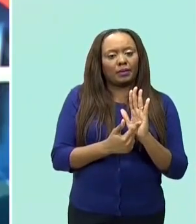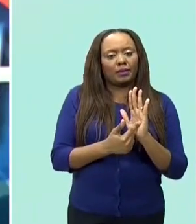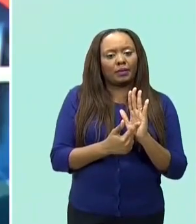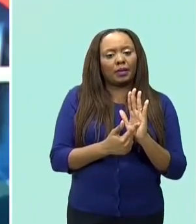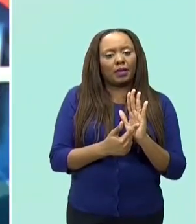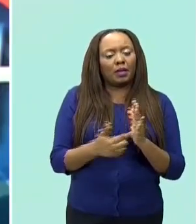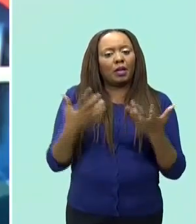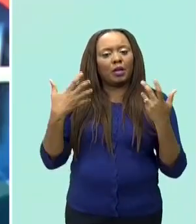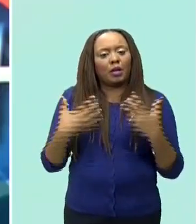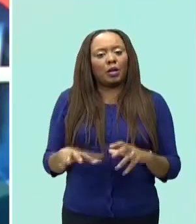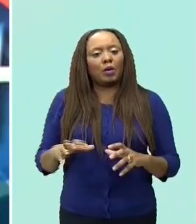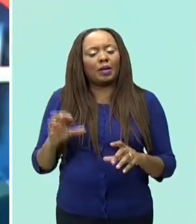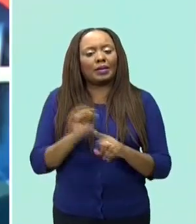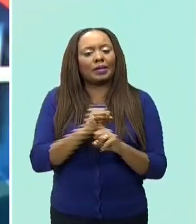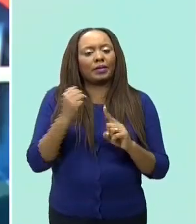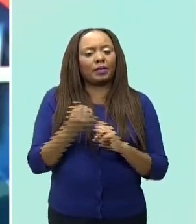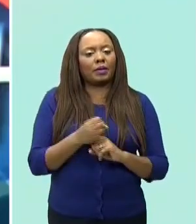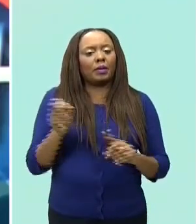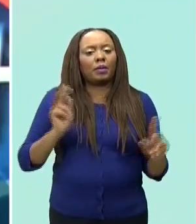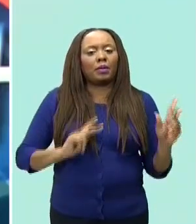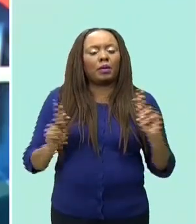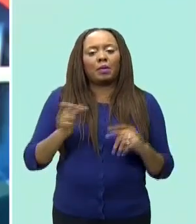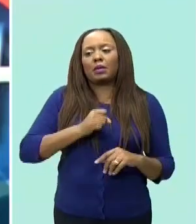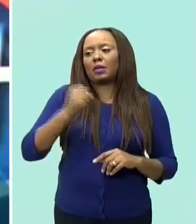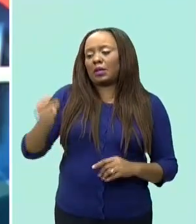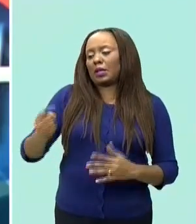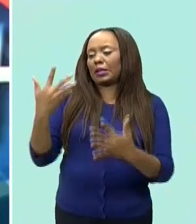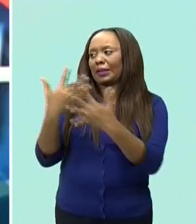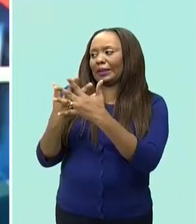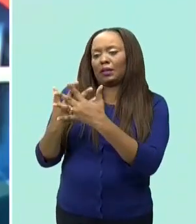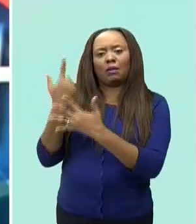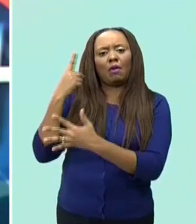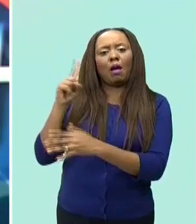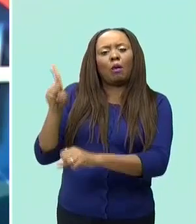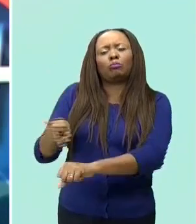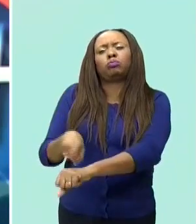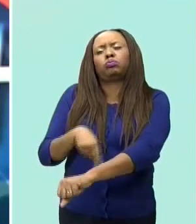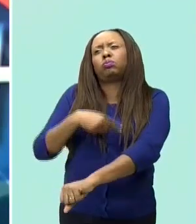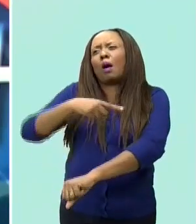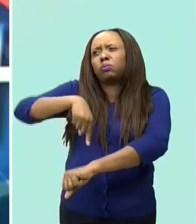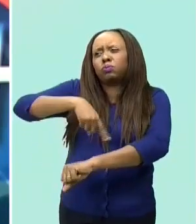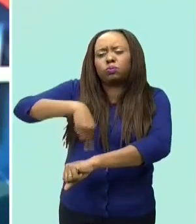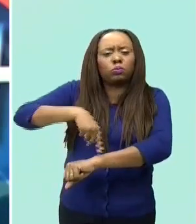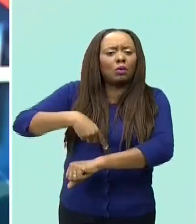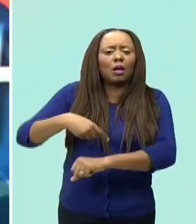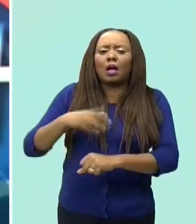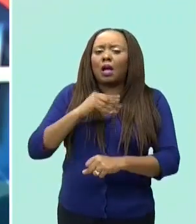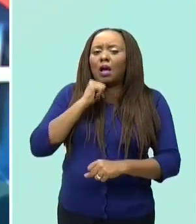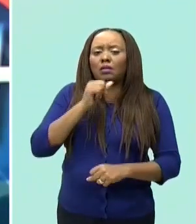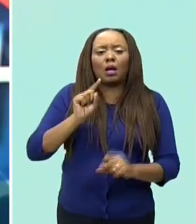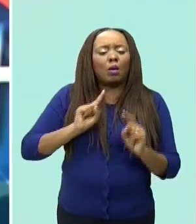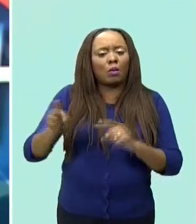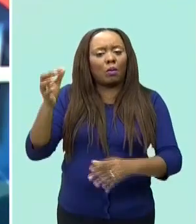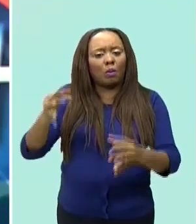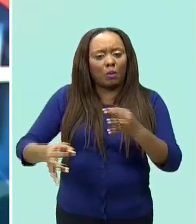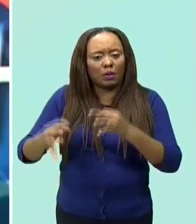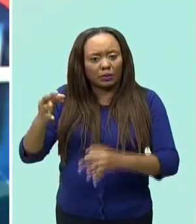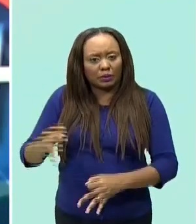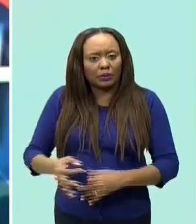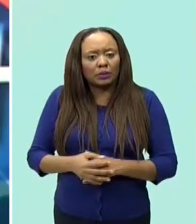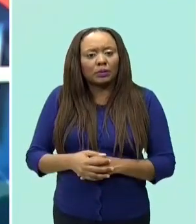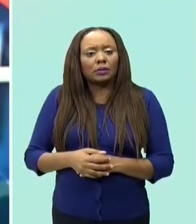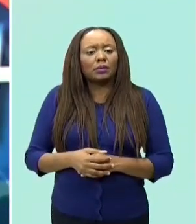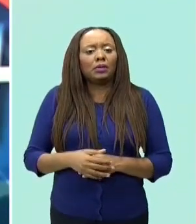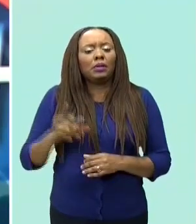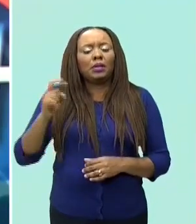end to situations where accused are jailed for prolonged periods without facing a court hearing. Attorney General Dale Marshall says